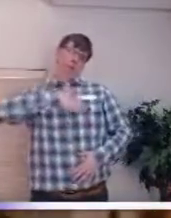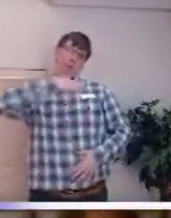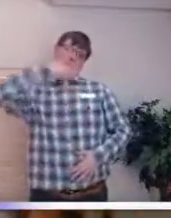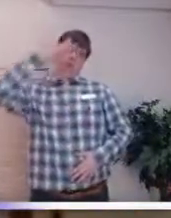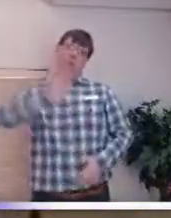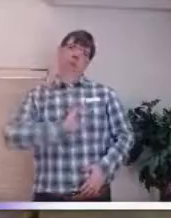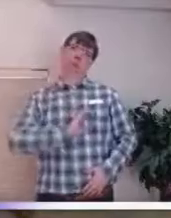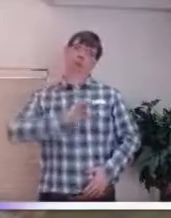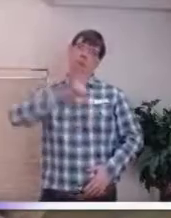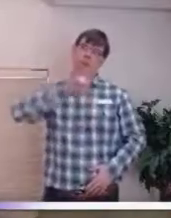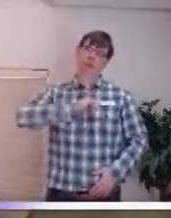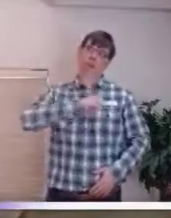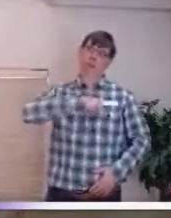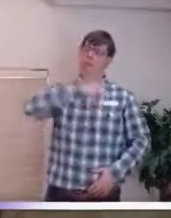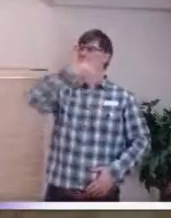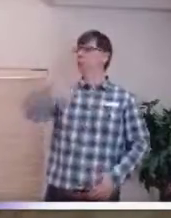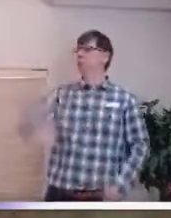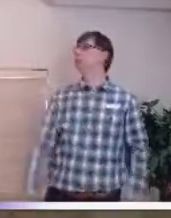Compassion.